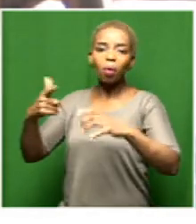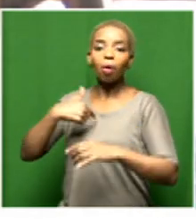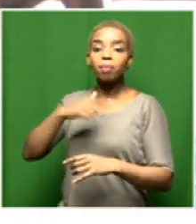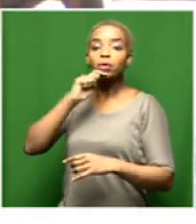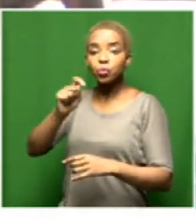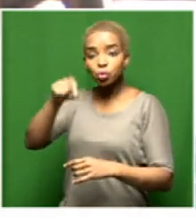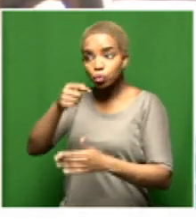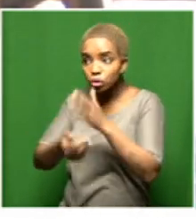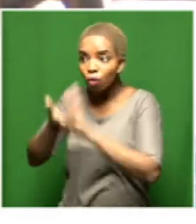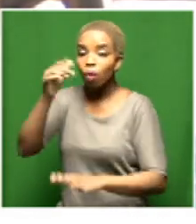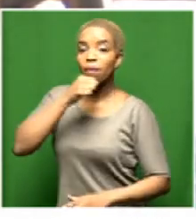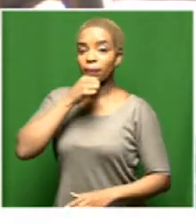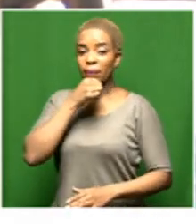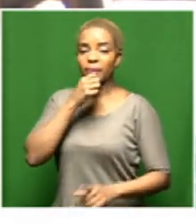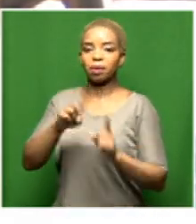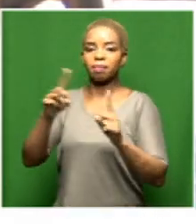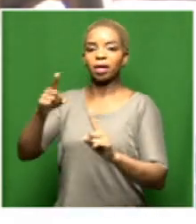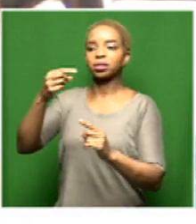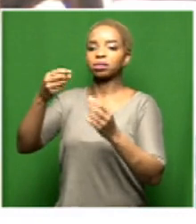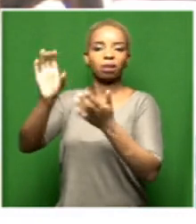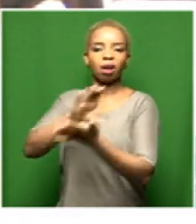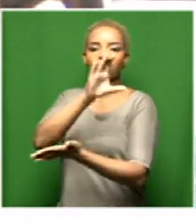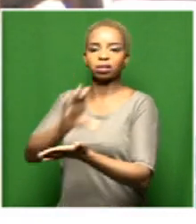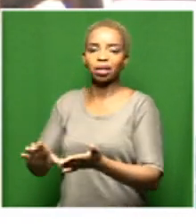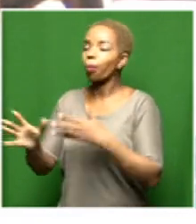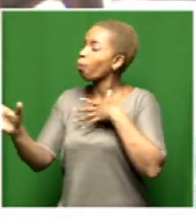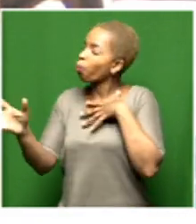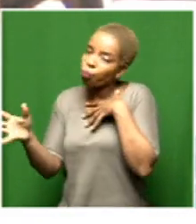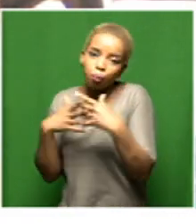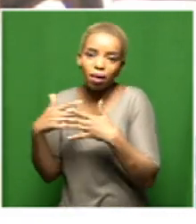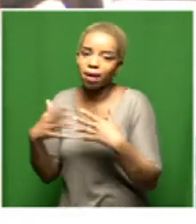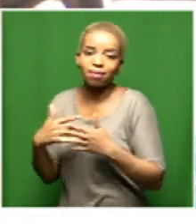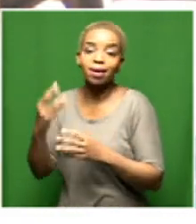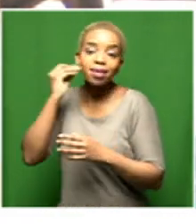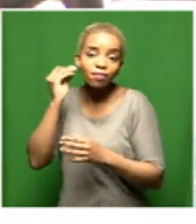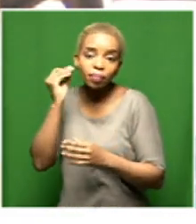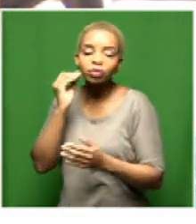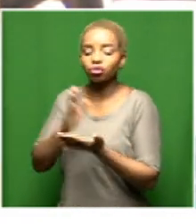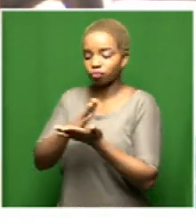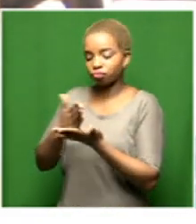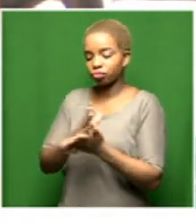cancelled, whatever, share this information, because it's all these documents and all these